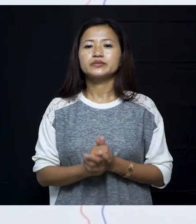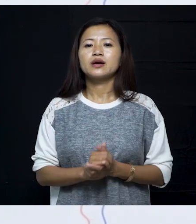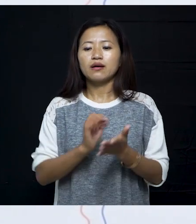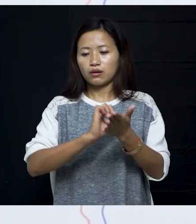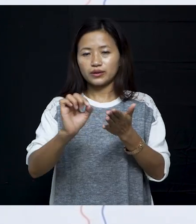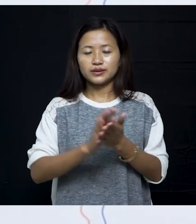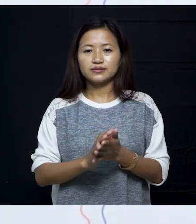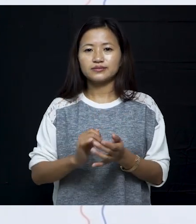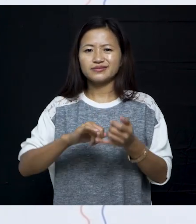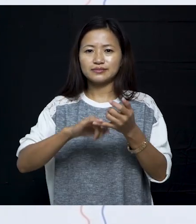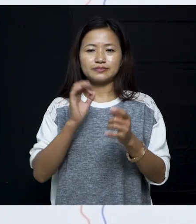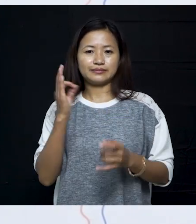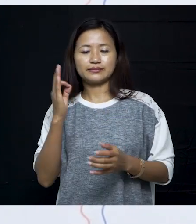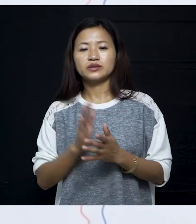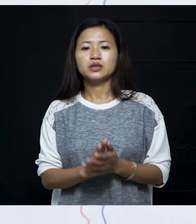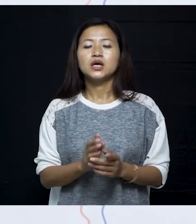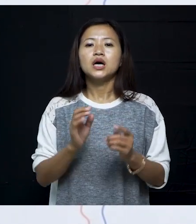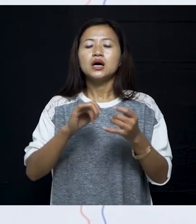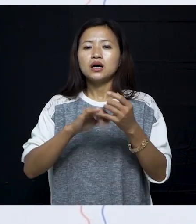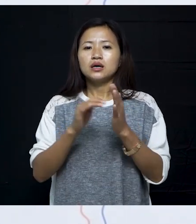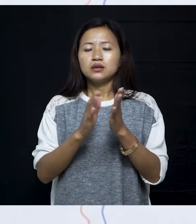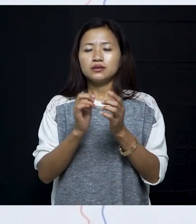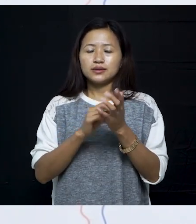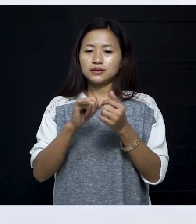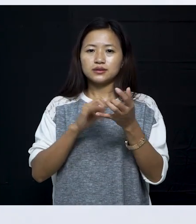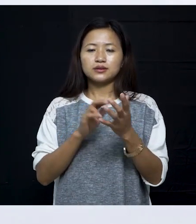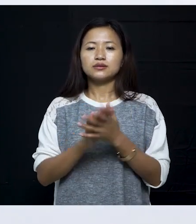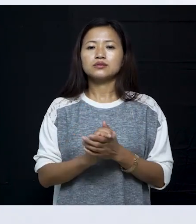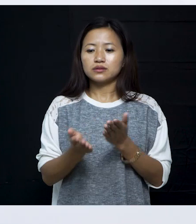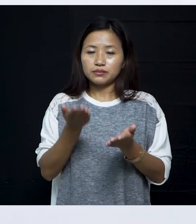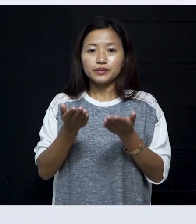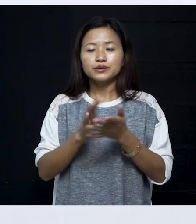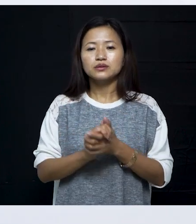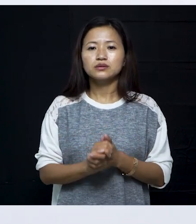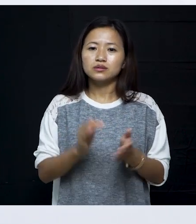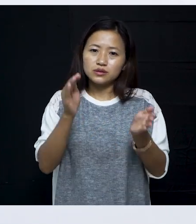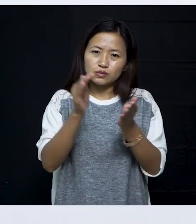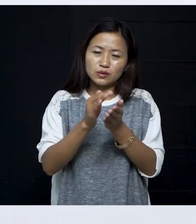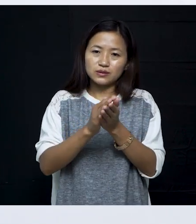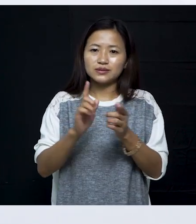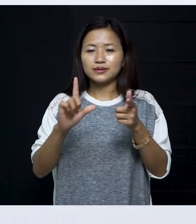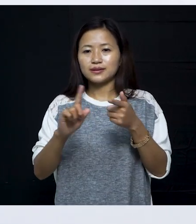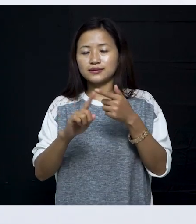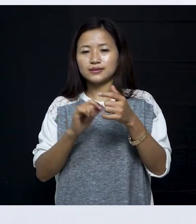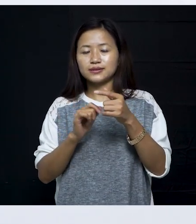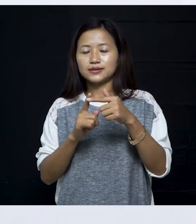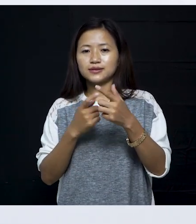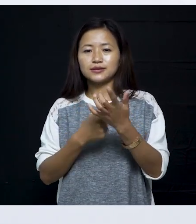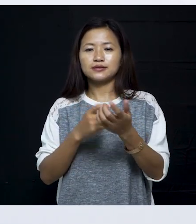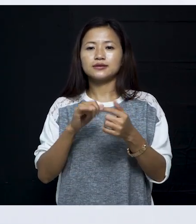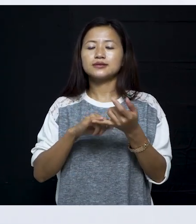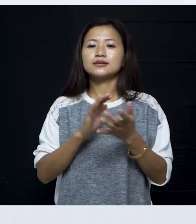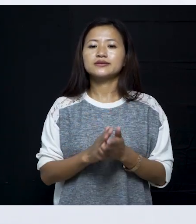writing style here, the size of the letter W compared to the smaller letters. So these are the